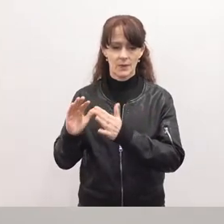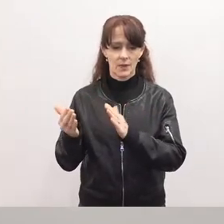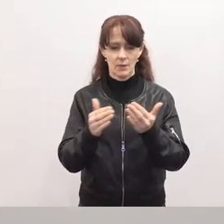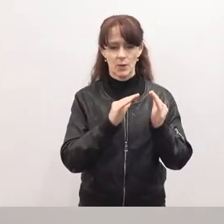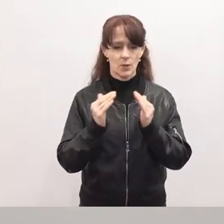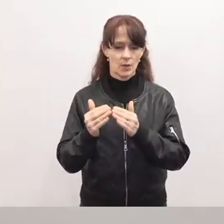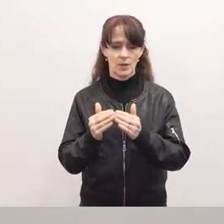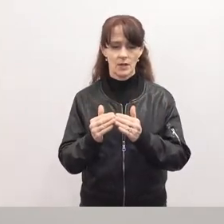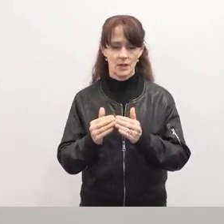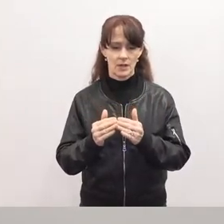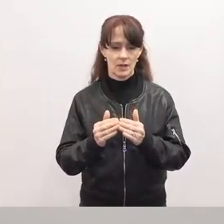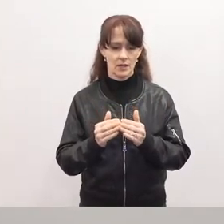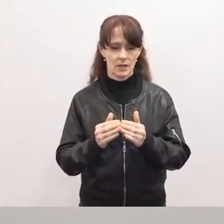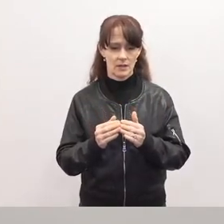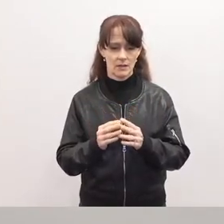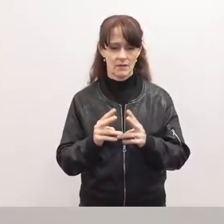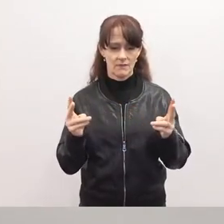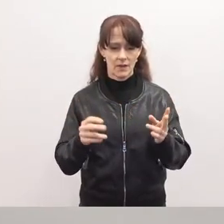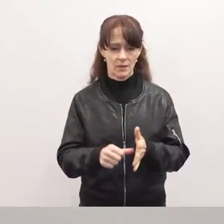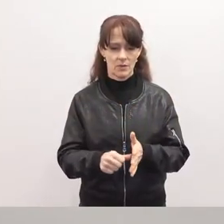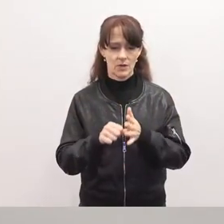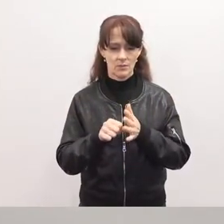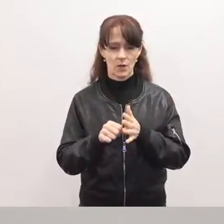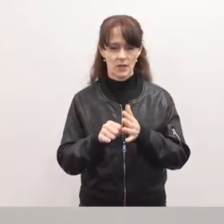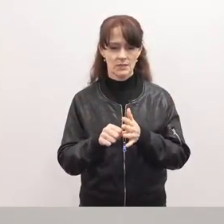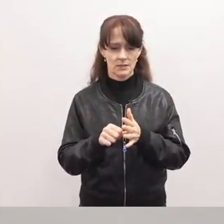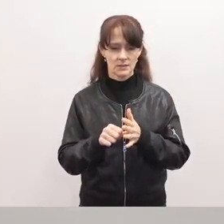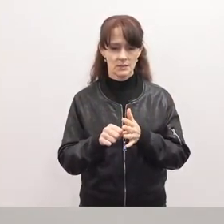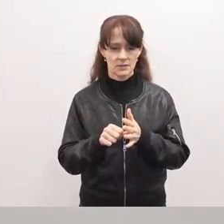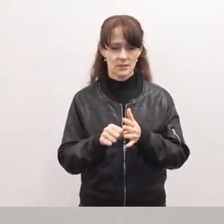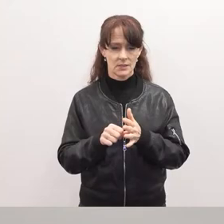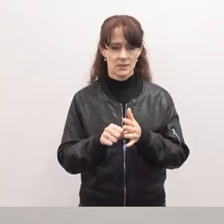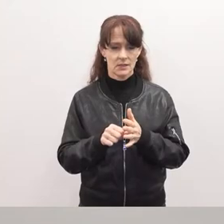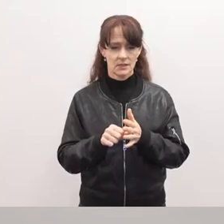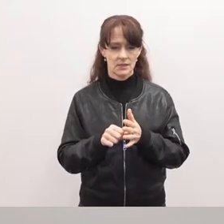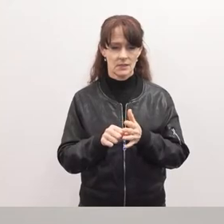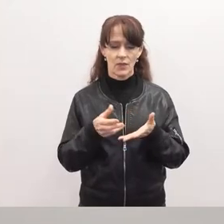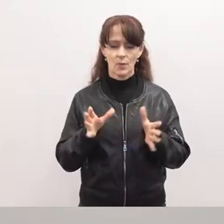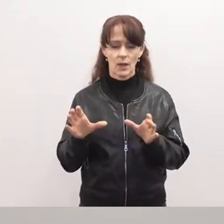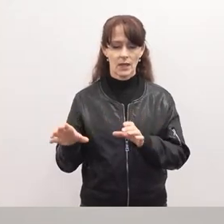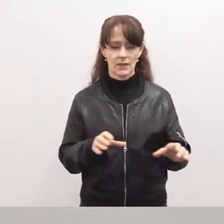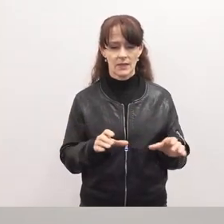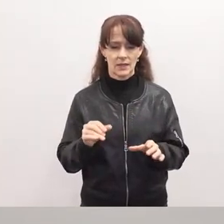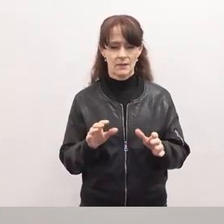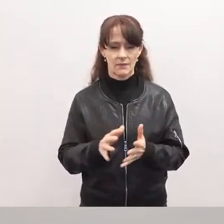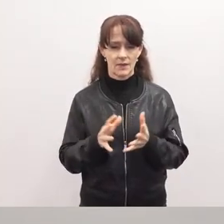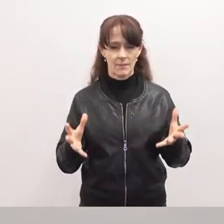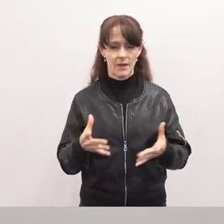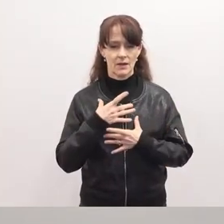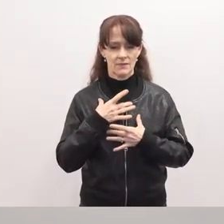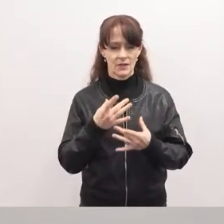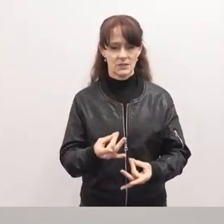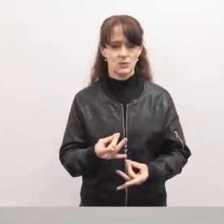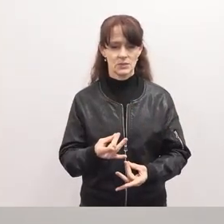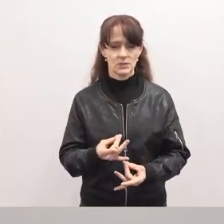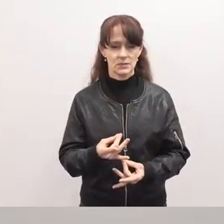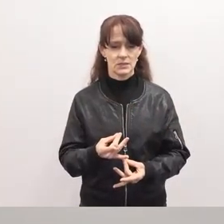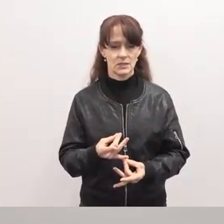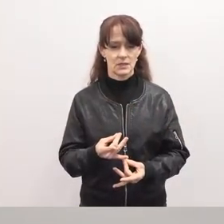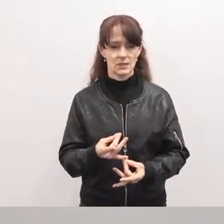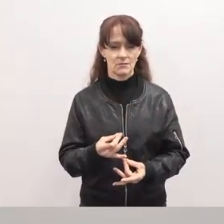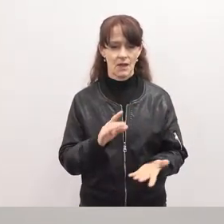and I was very impressed with the way that they did it and the amount of interest that was shown